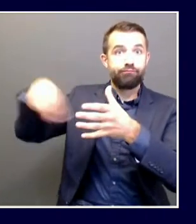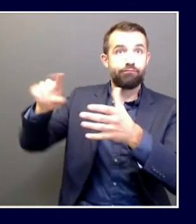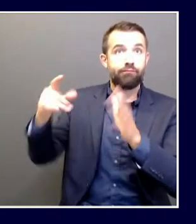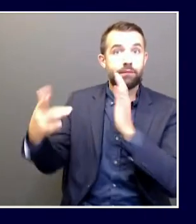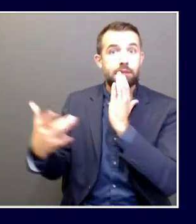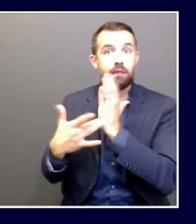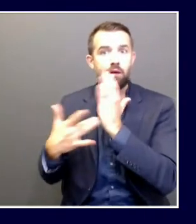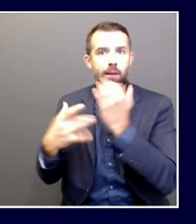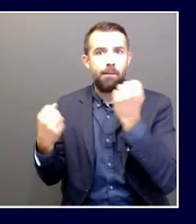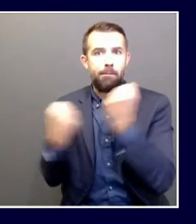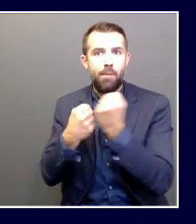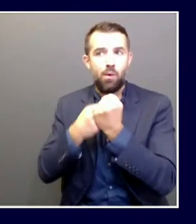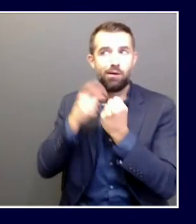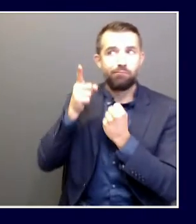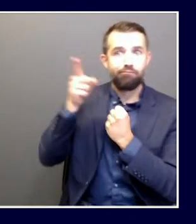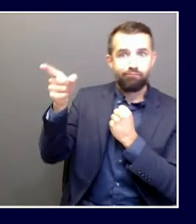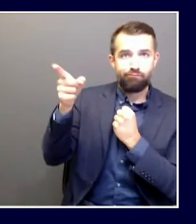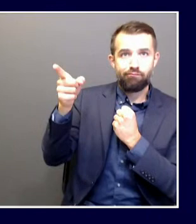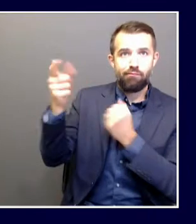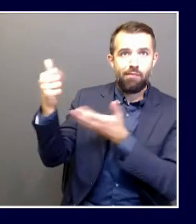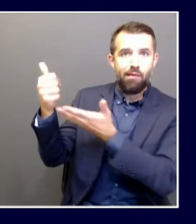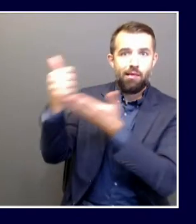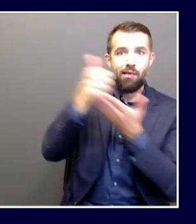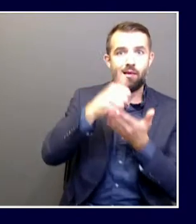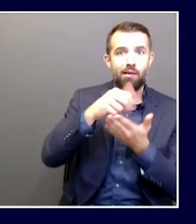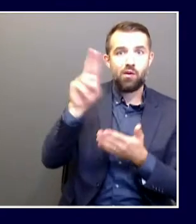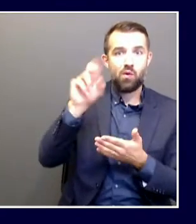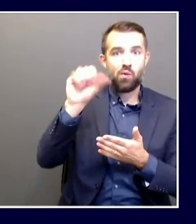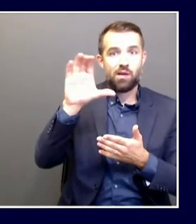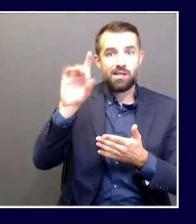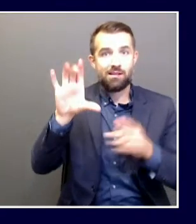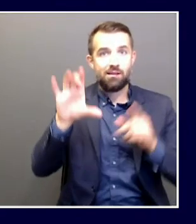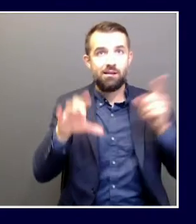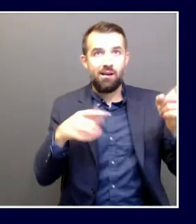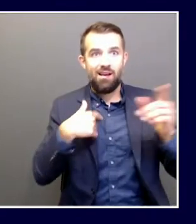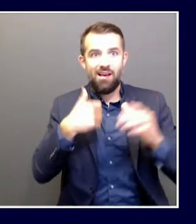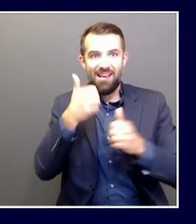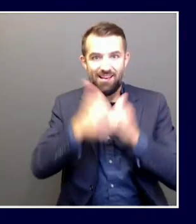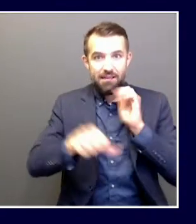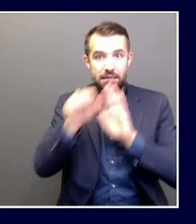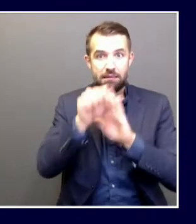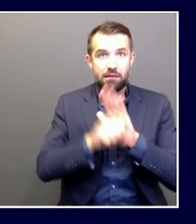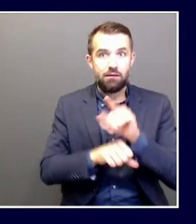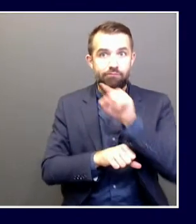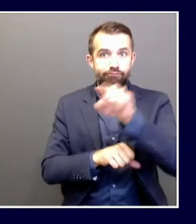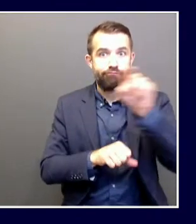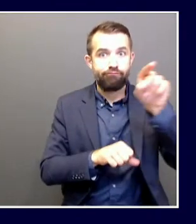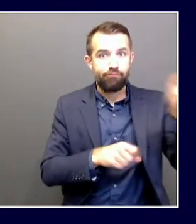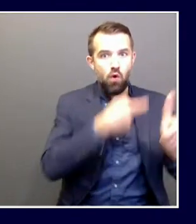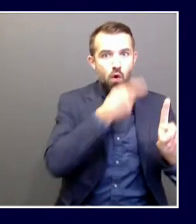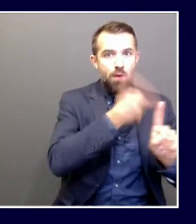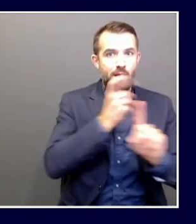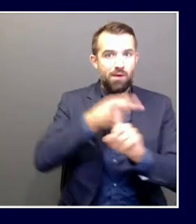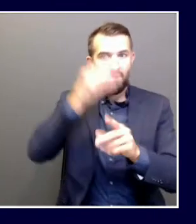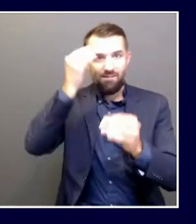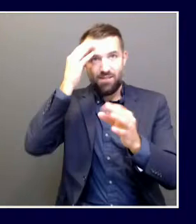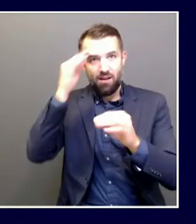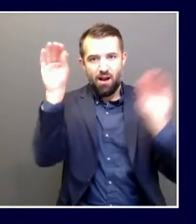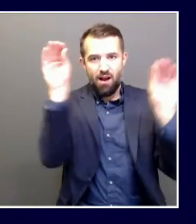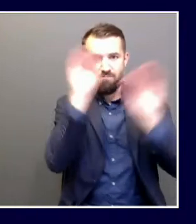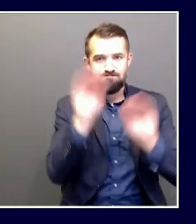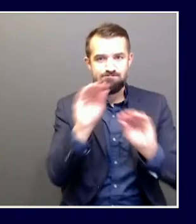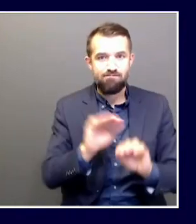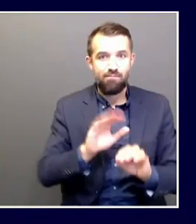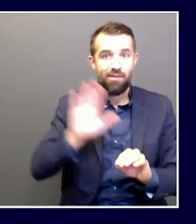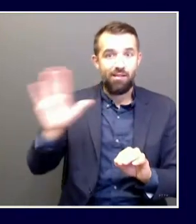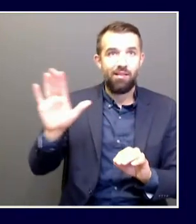to the US CDC and to states to automate that process of new reports coming in. They'd put in an upgrade to their system.